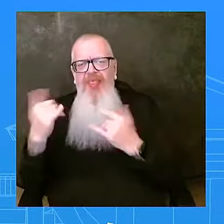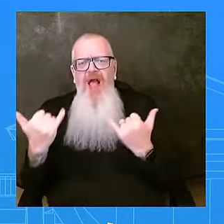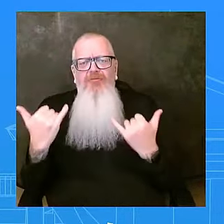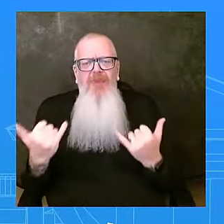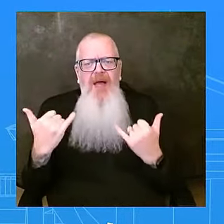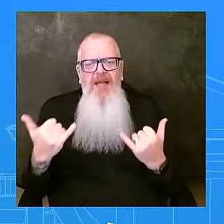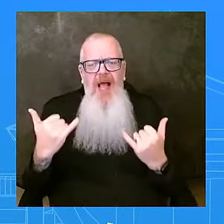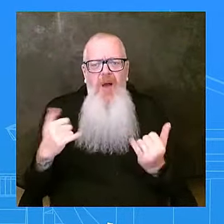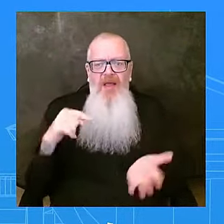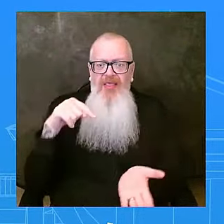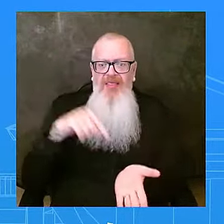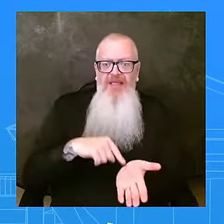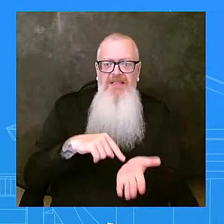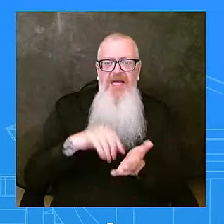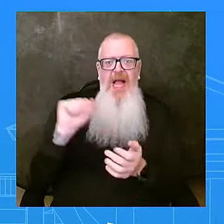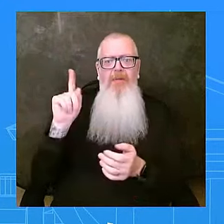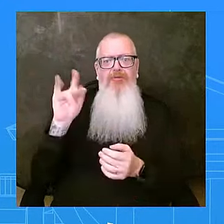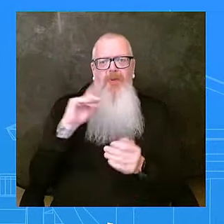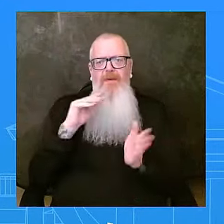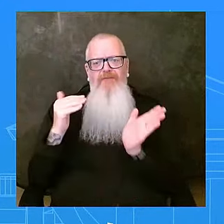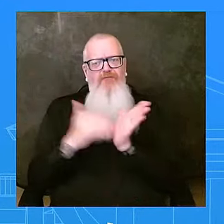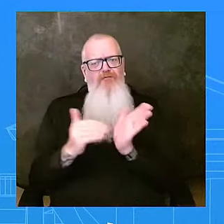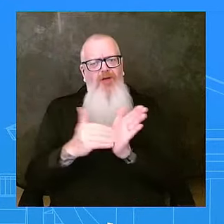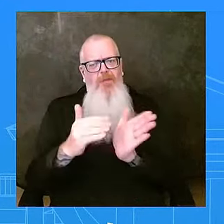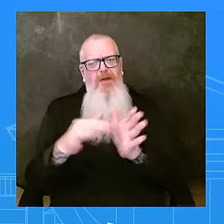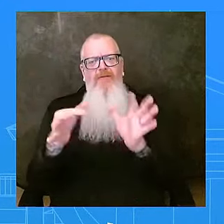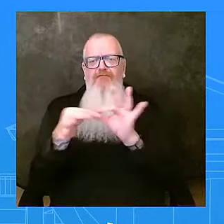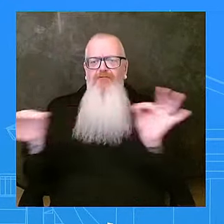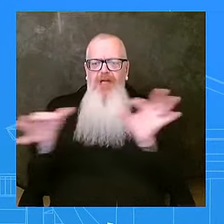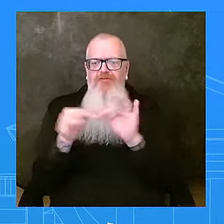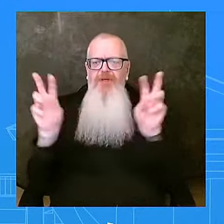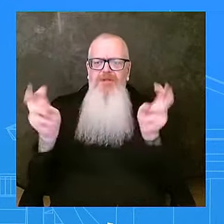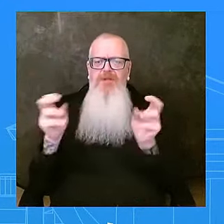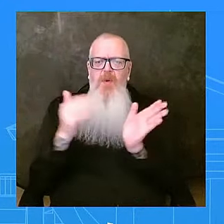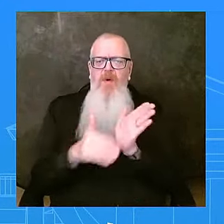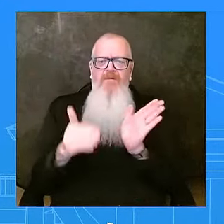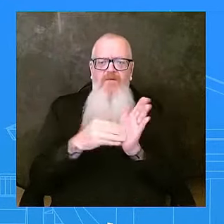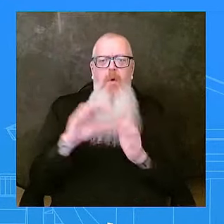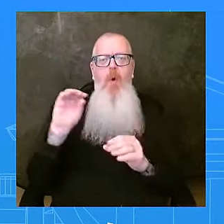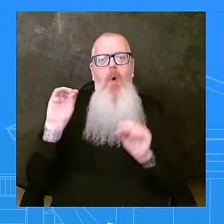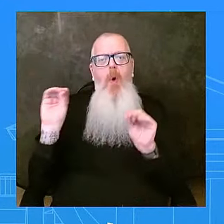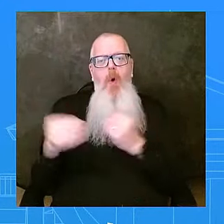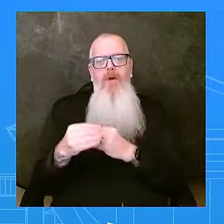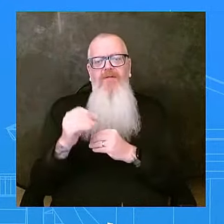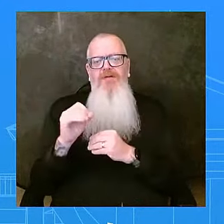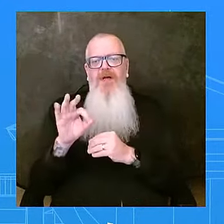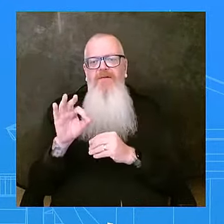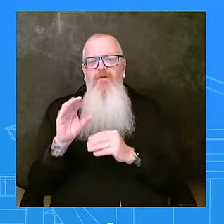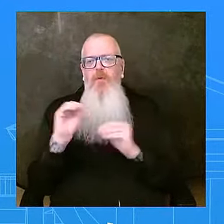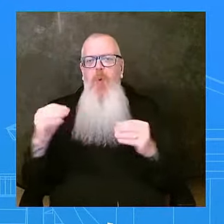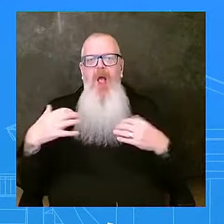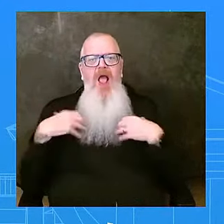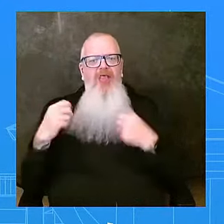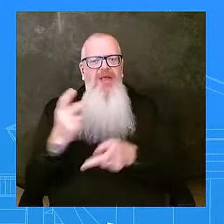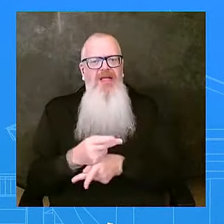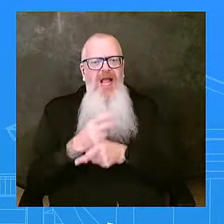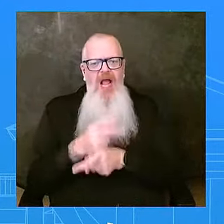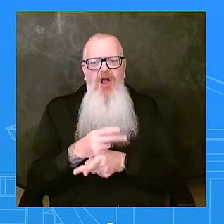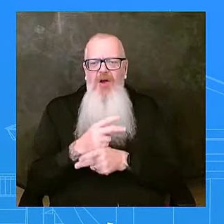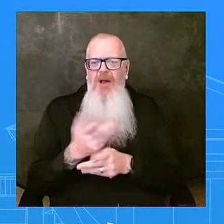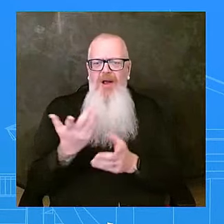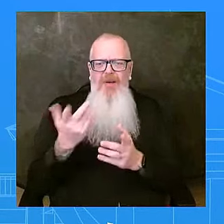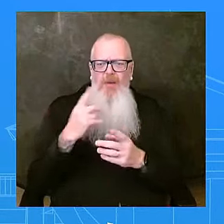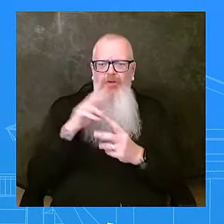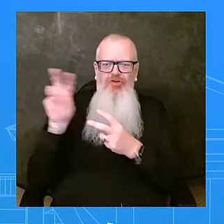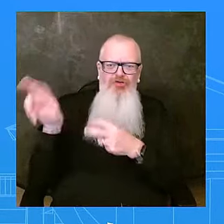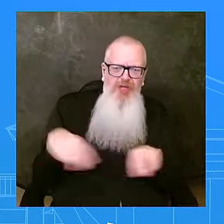frequent refrain from your office was, we didn't have a lot of help during the transition from agencies within the government, people within the government. How are